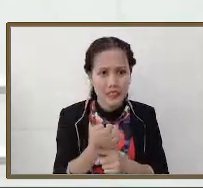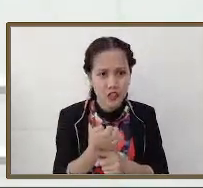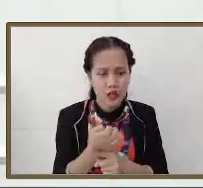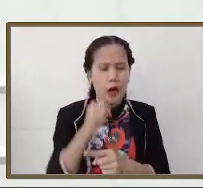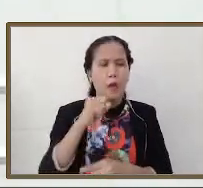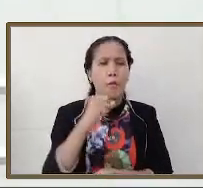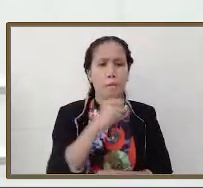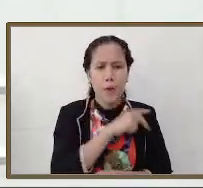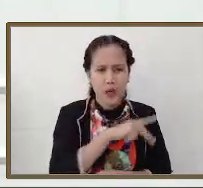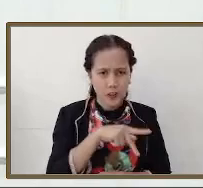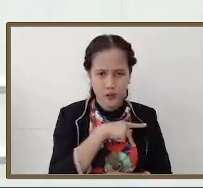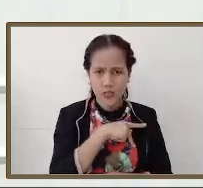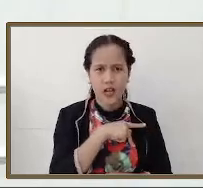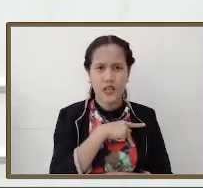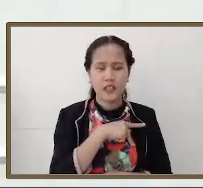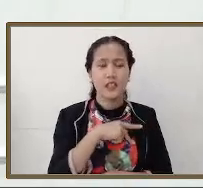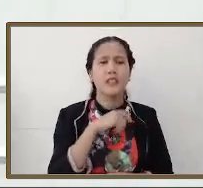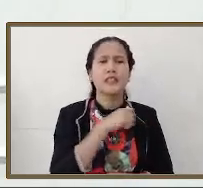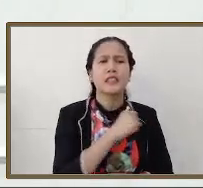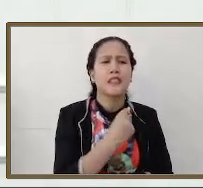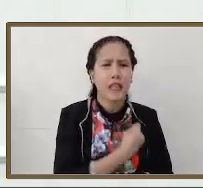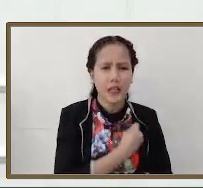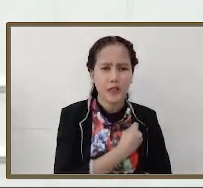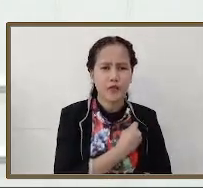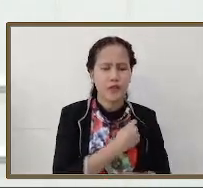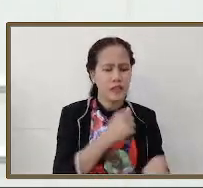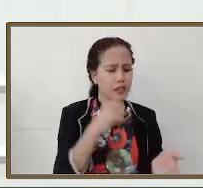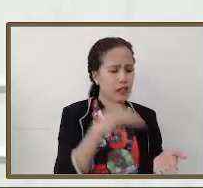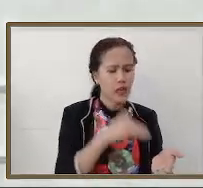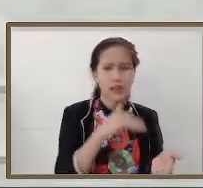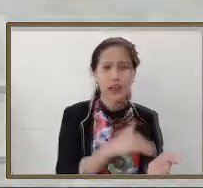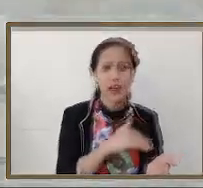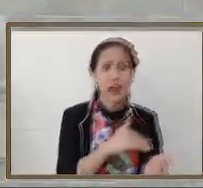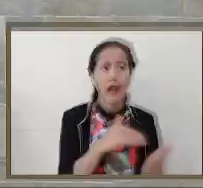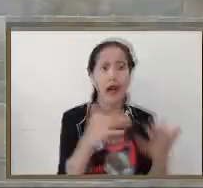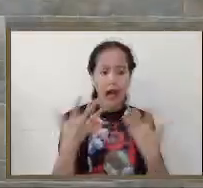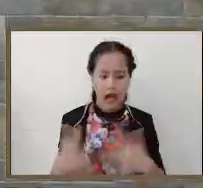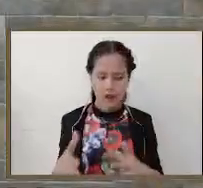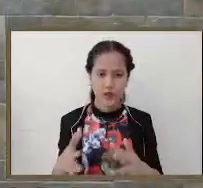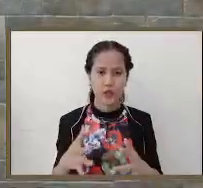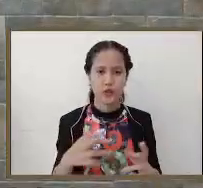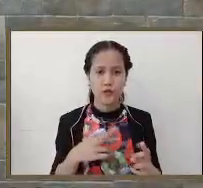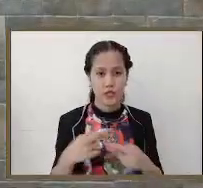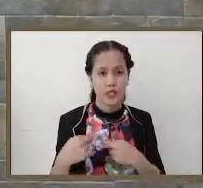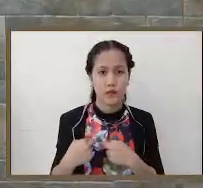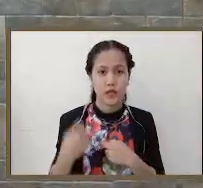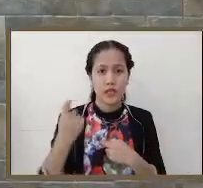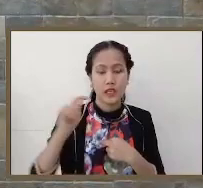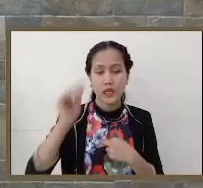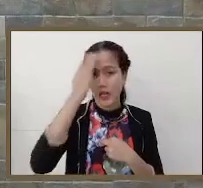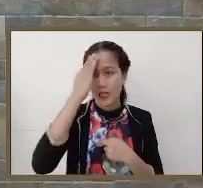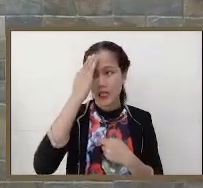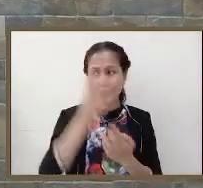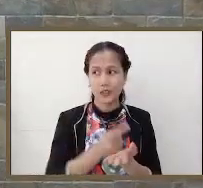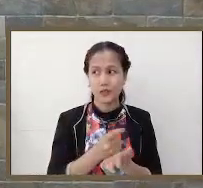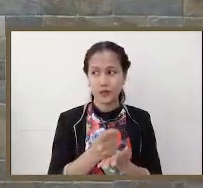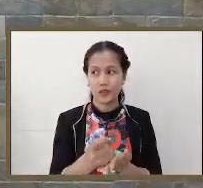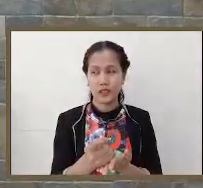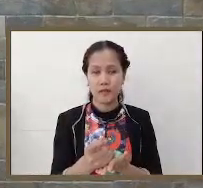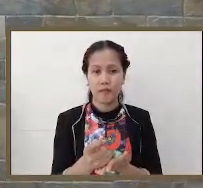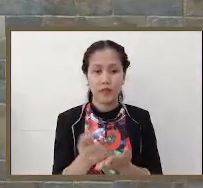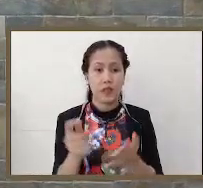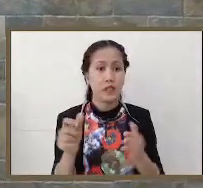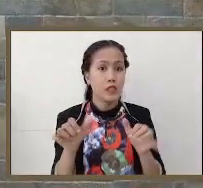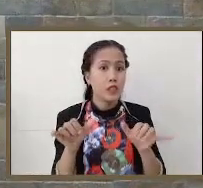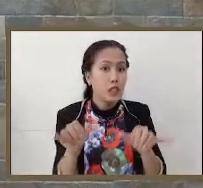check ourselves individually. Sabi ng Biblia, after receiving the knowledge of truth, are we still rejecting